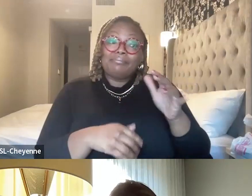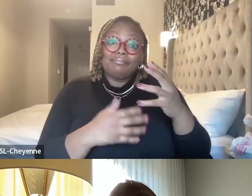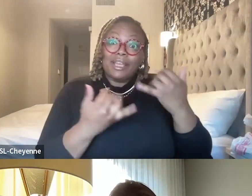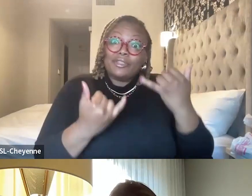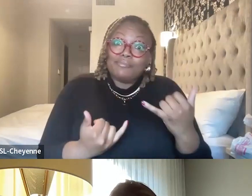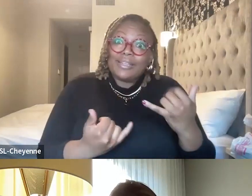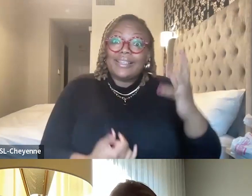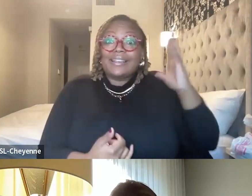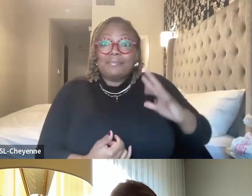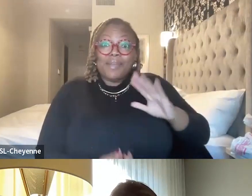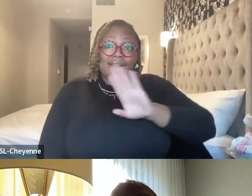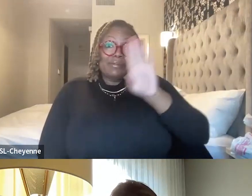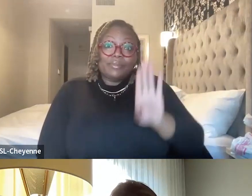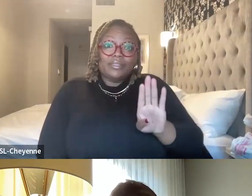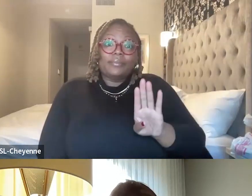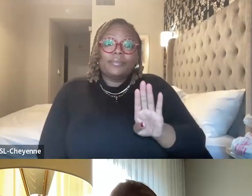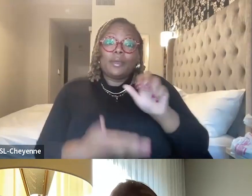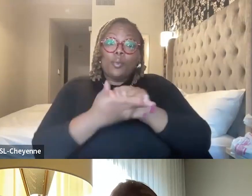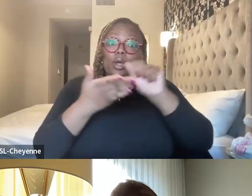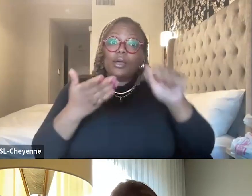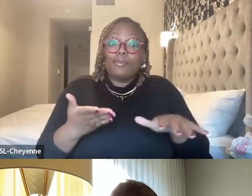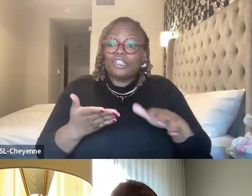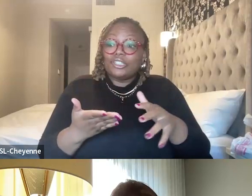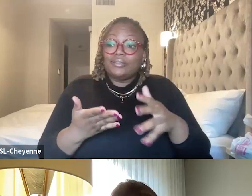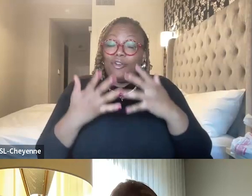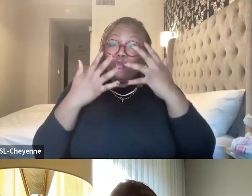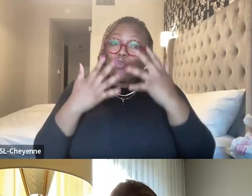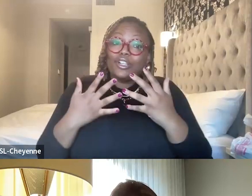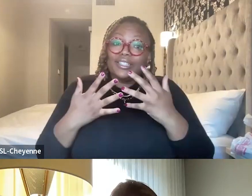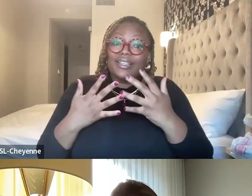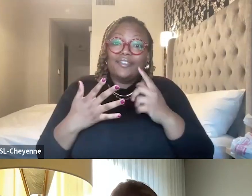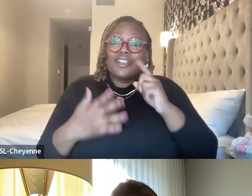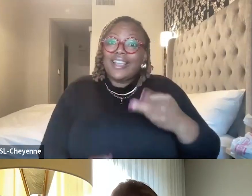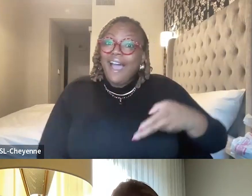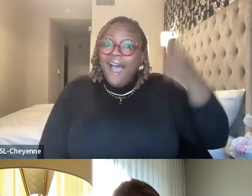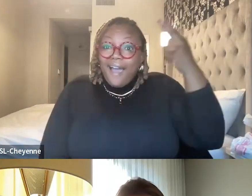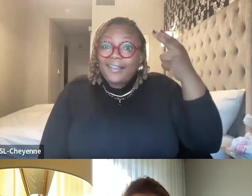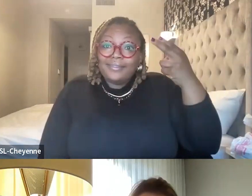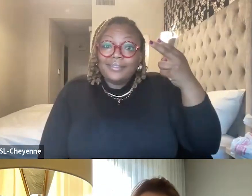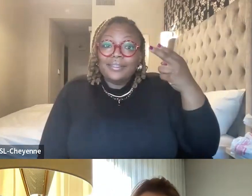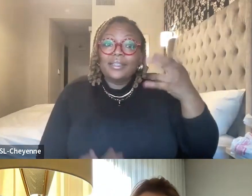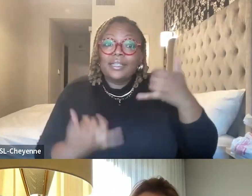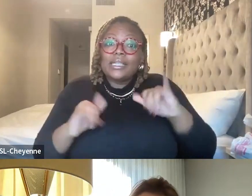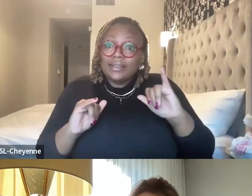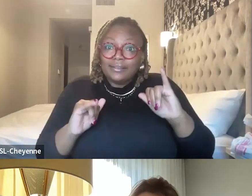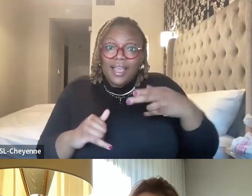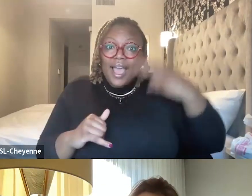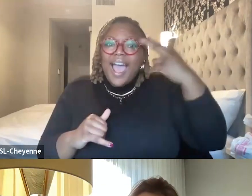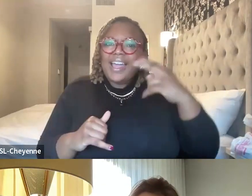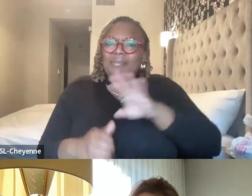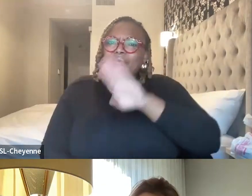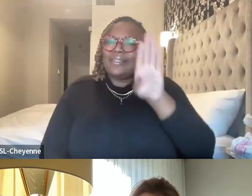Brazil, where abortion, unfortunately, are really, really high. Like in Brazil, it's like